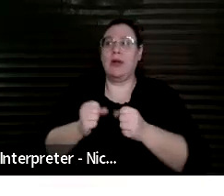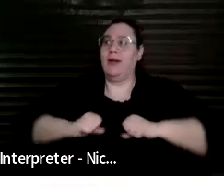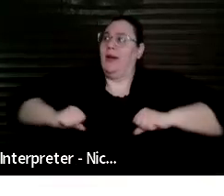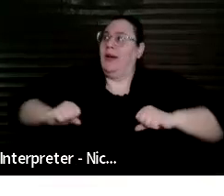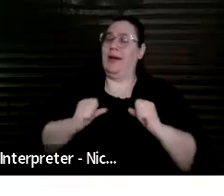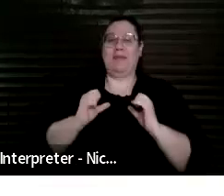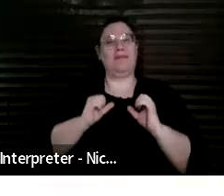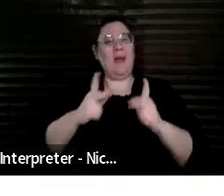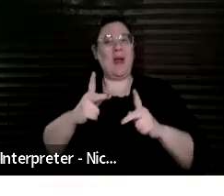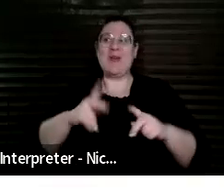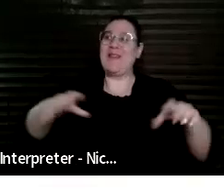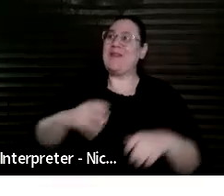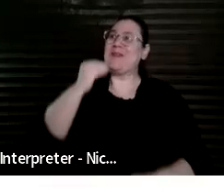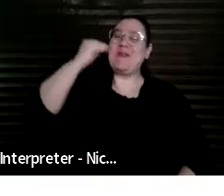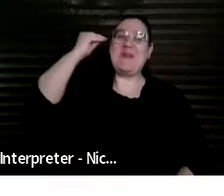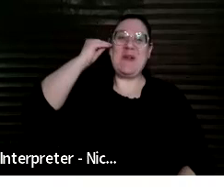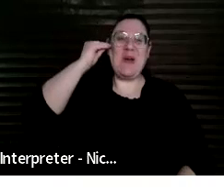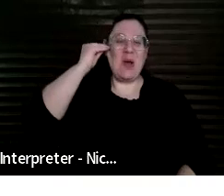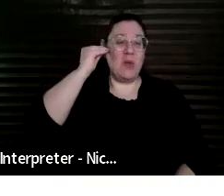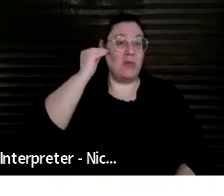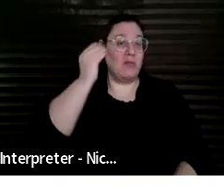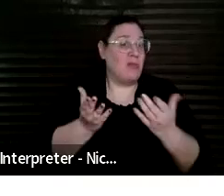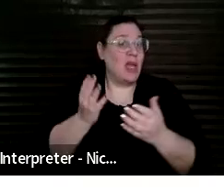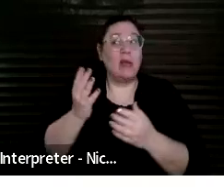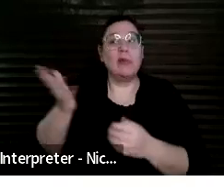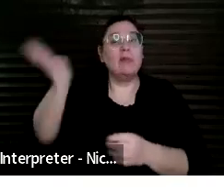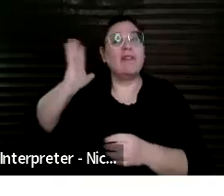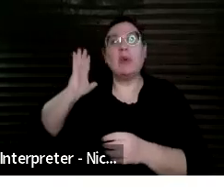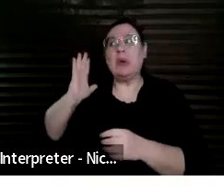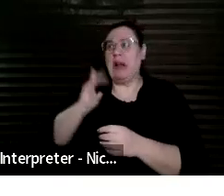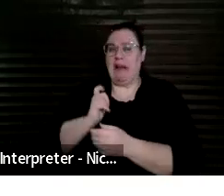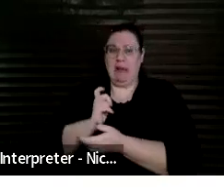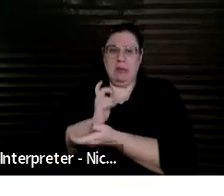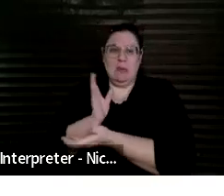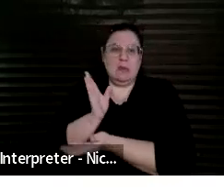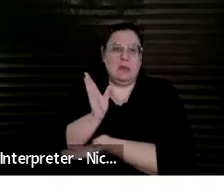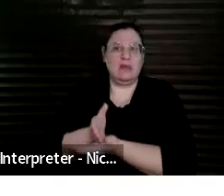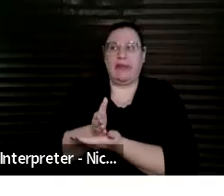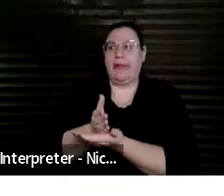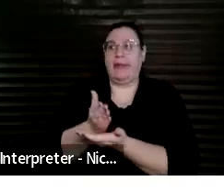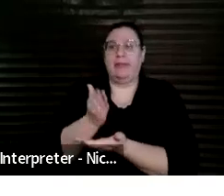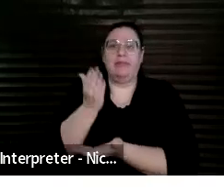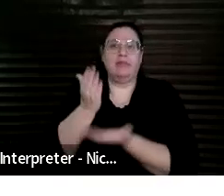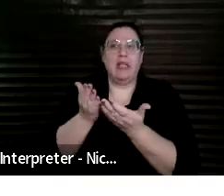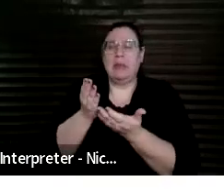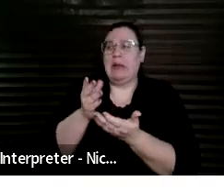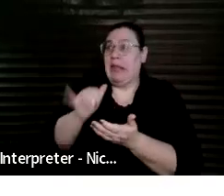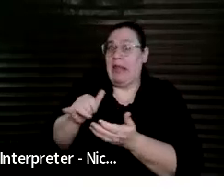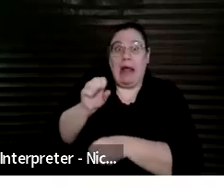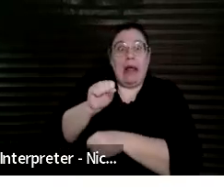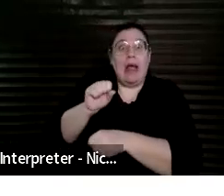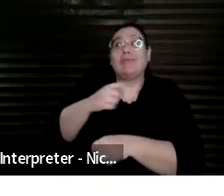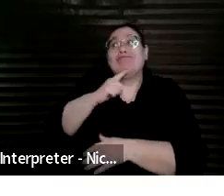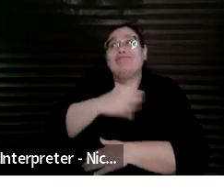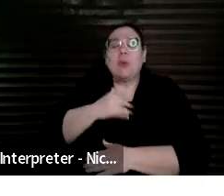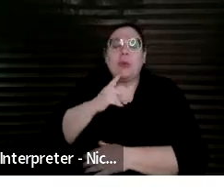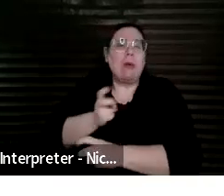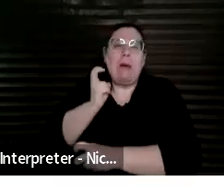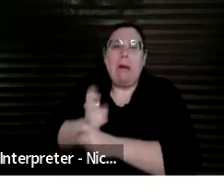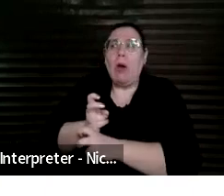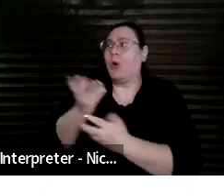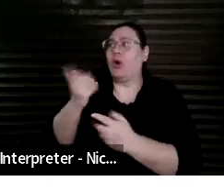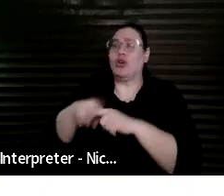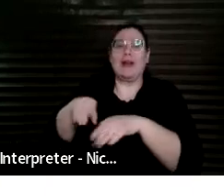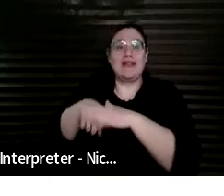stopped doing because they were too difficult or inaccessible. A very important benefit of